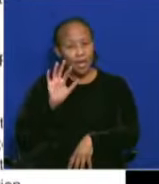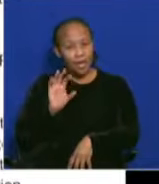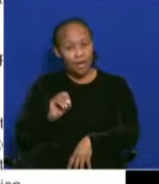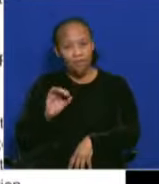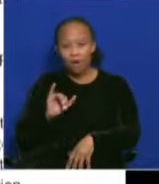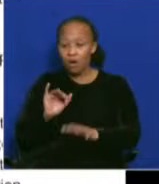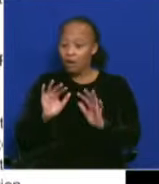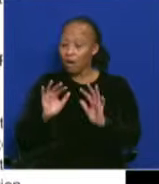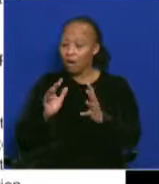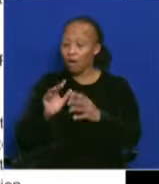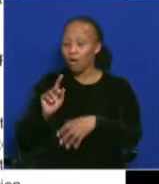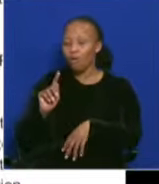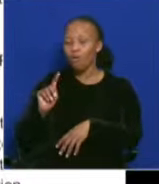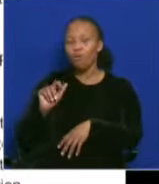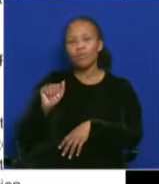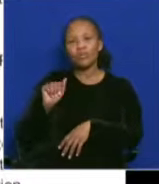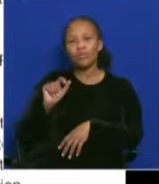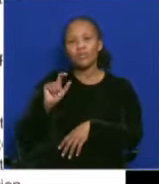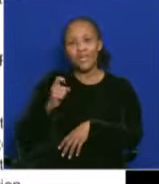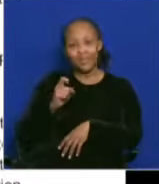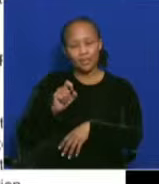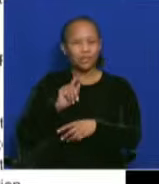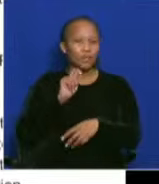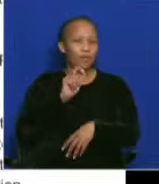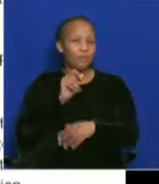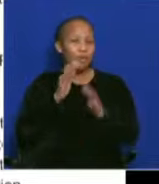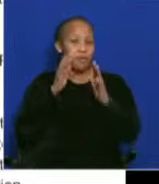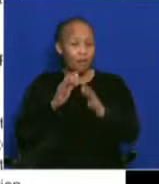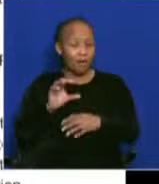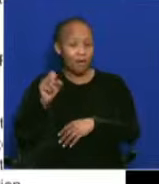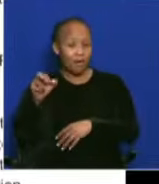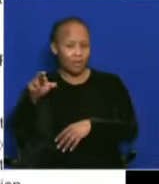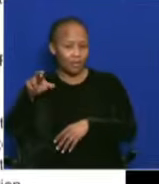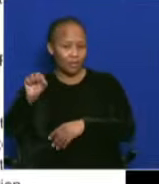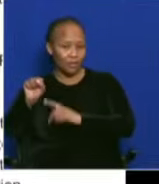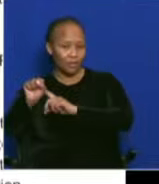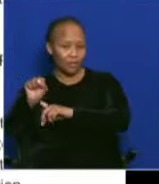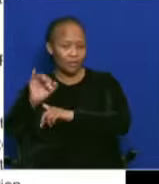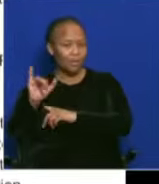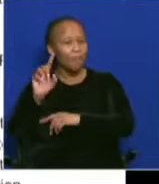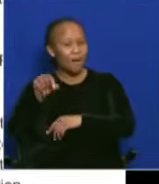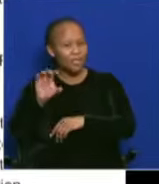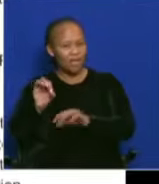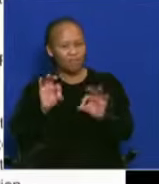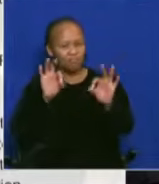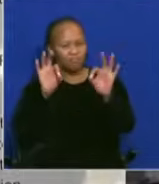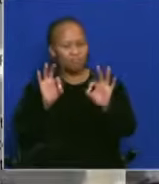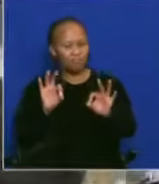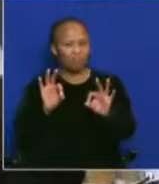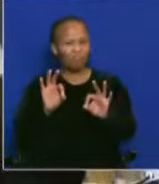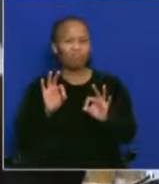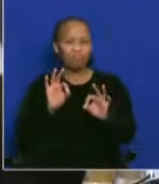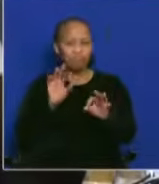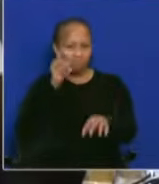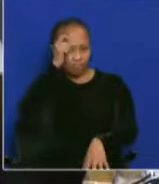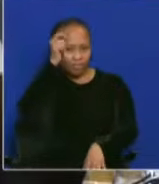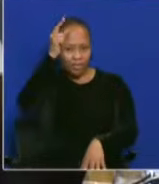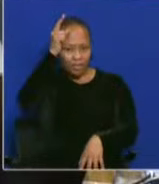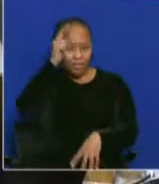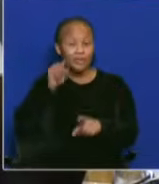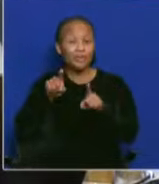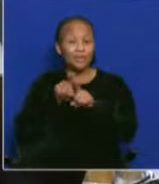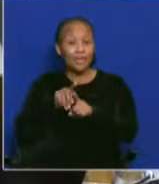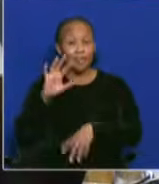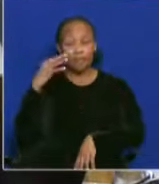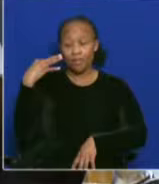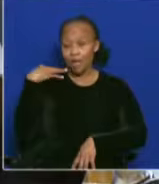may legitimately differ on questions of fact, law, and the proper interpretation and application of the legislation.